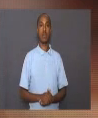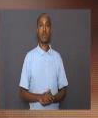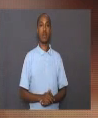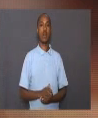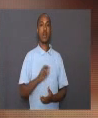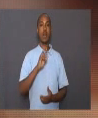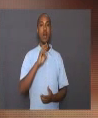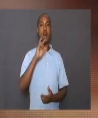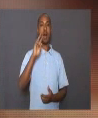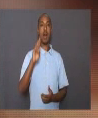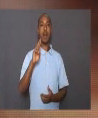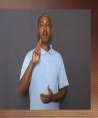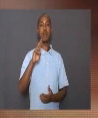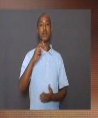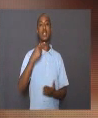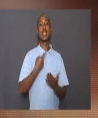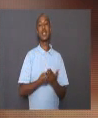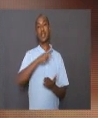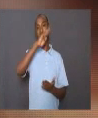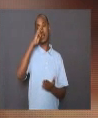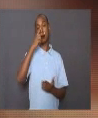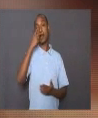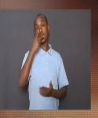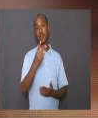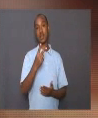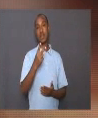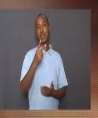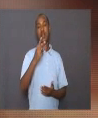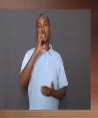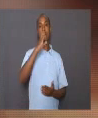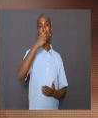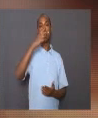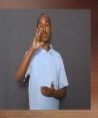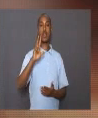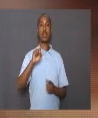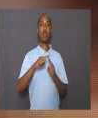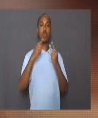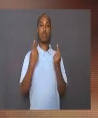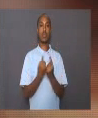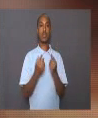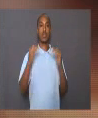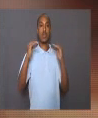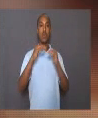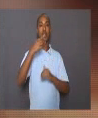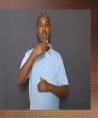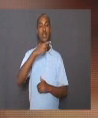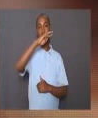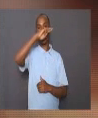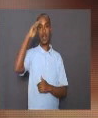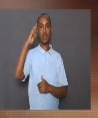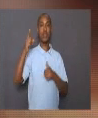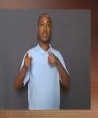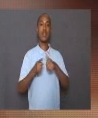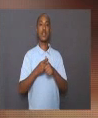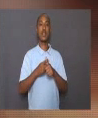R, in this case, represents the alkyl group R equals H in case of the